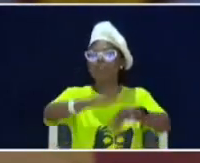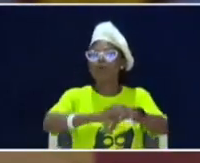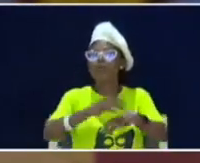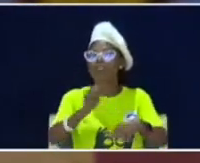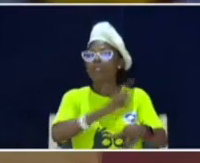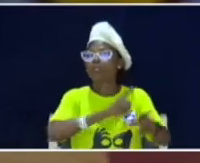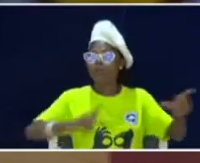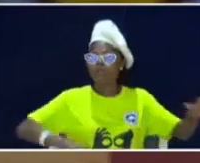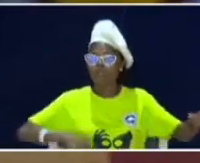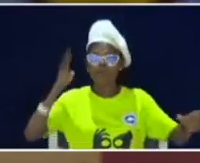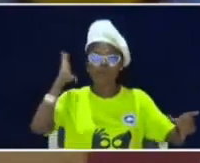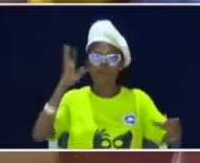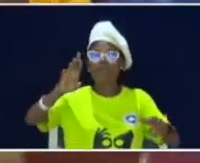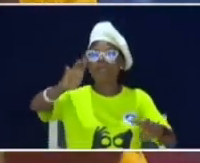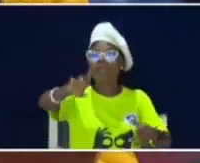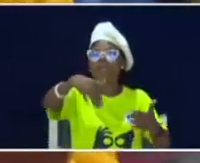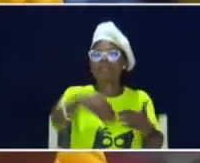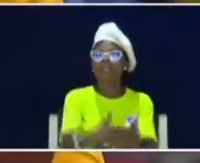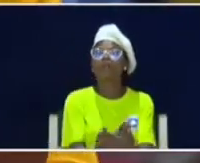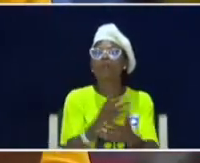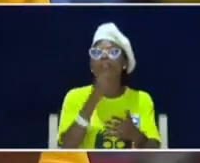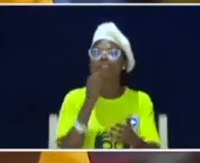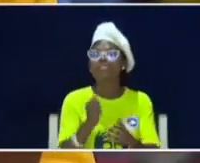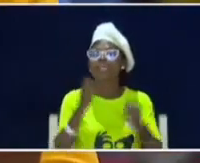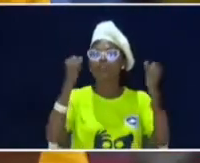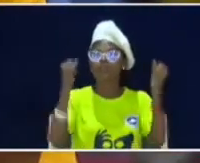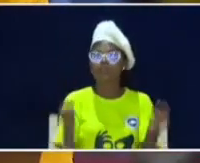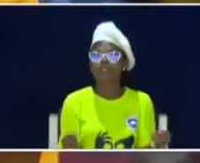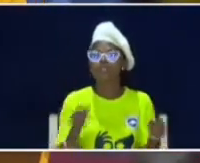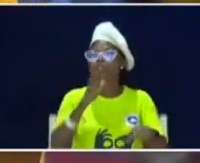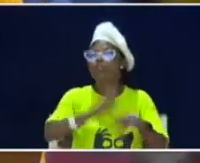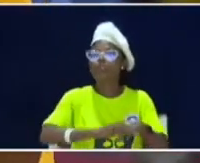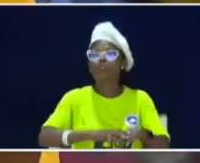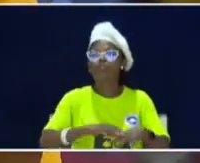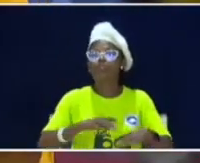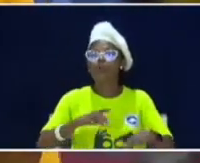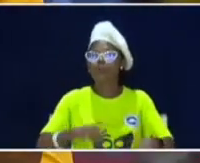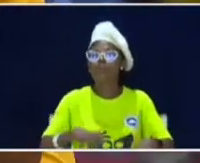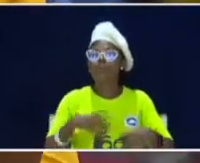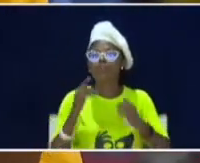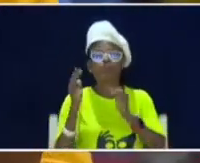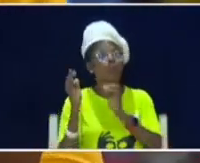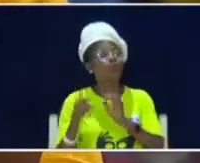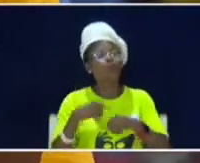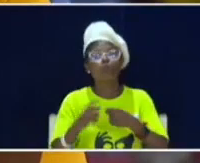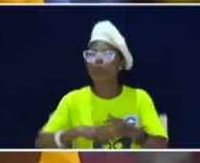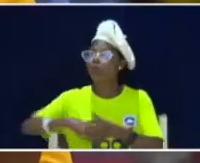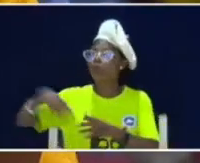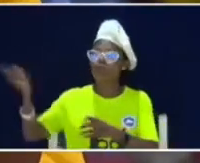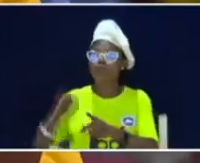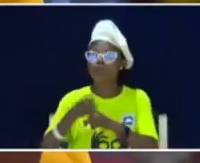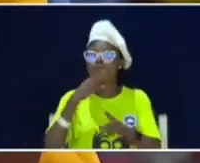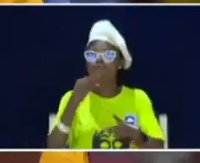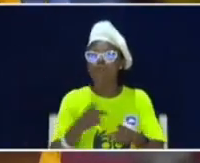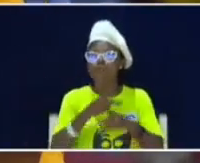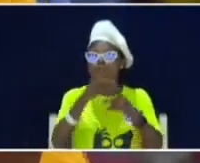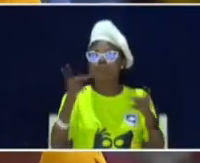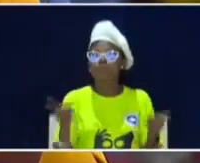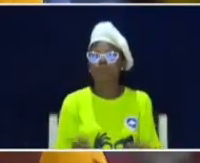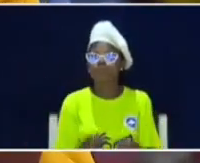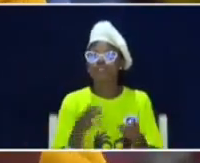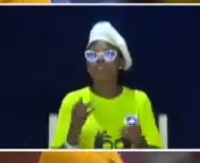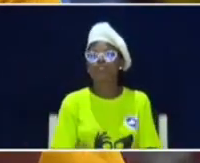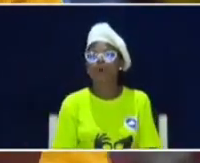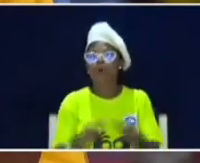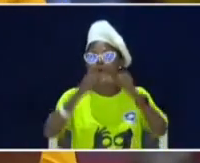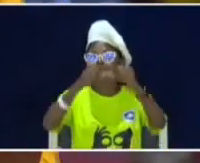their strength. Do not leave the place of waiting. Do not leave the place of tarrying, because there is a day